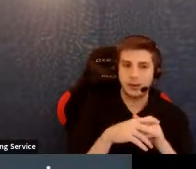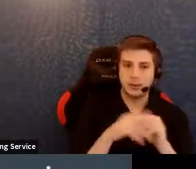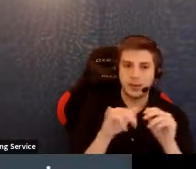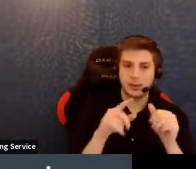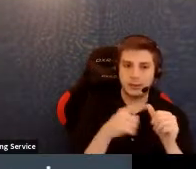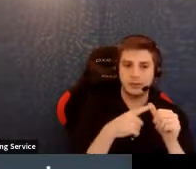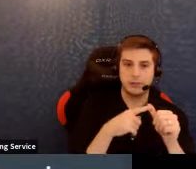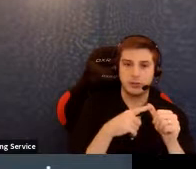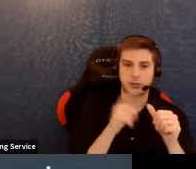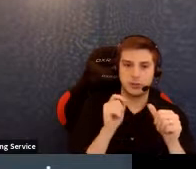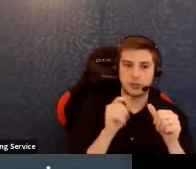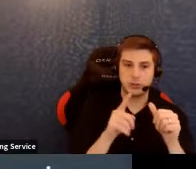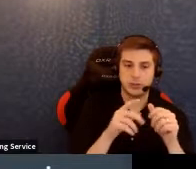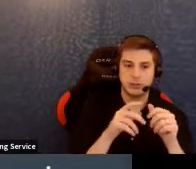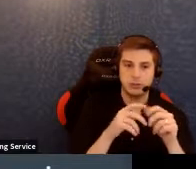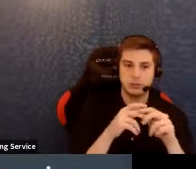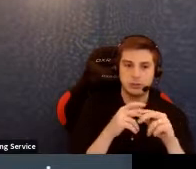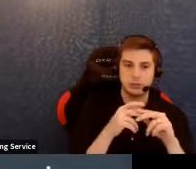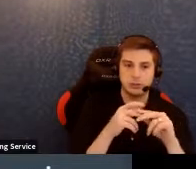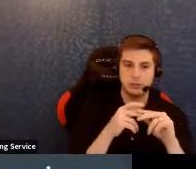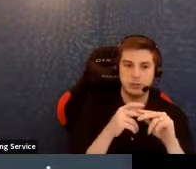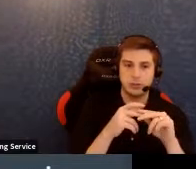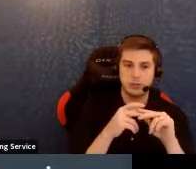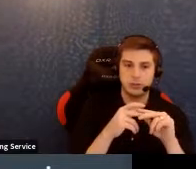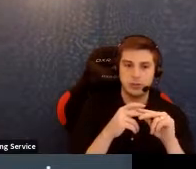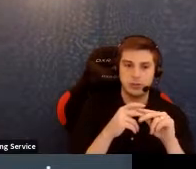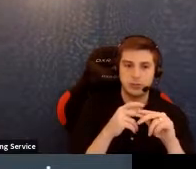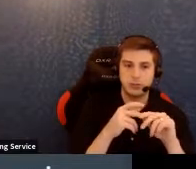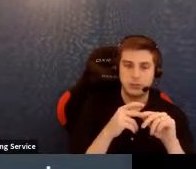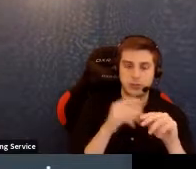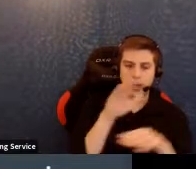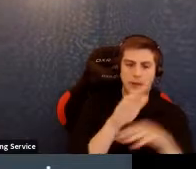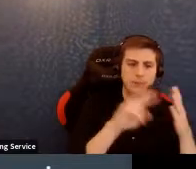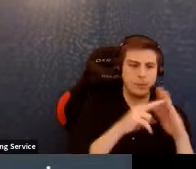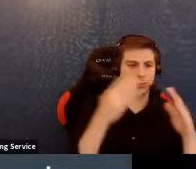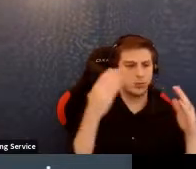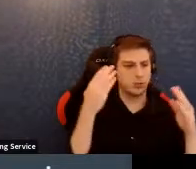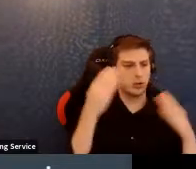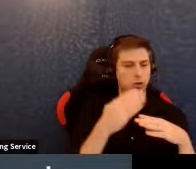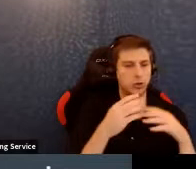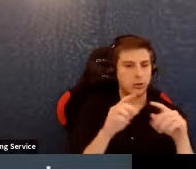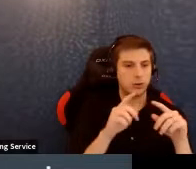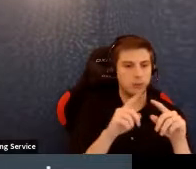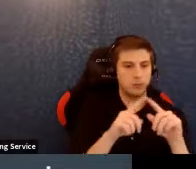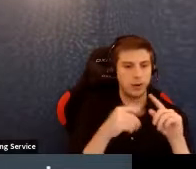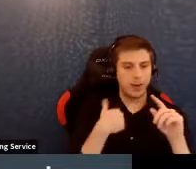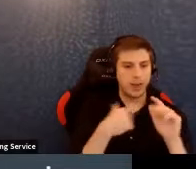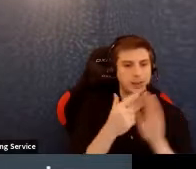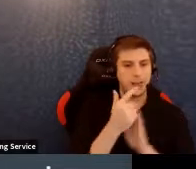question that comes to mind. We might think of night as whenever it gets dark, but it does have a legal definition.